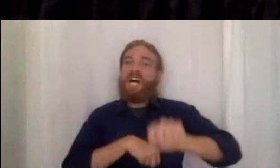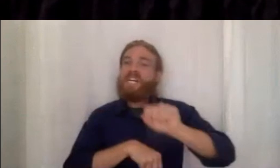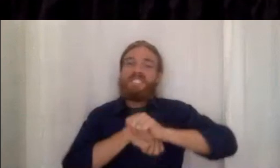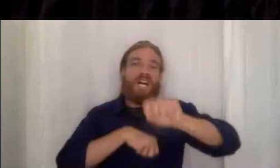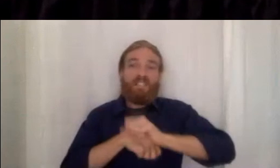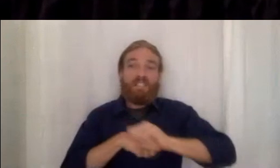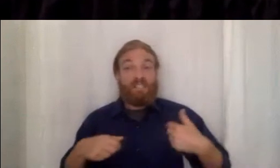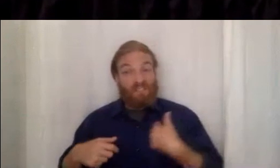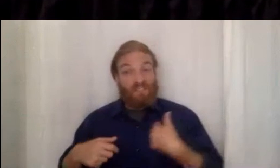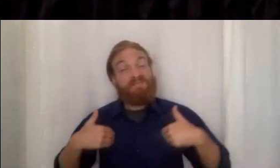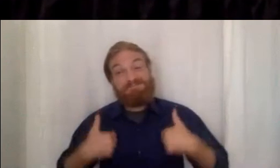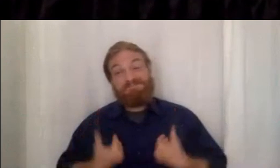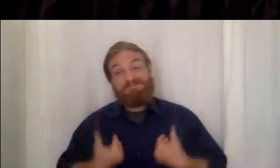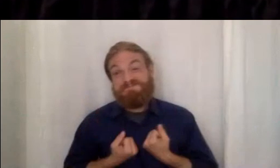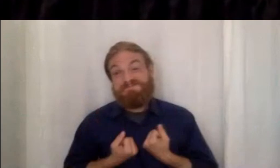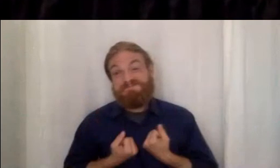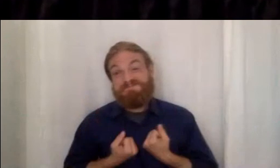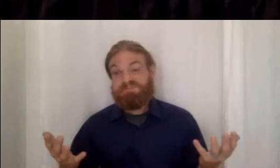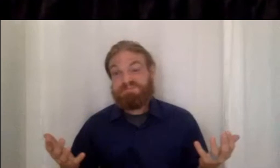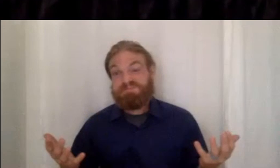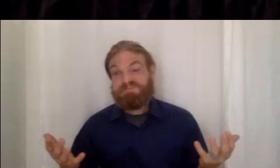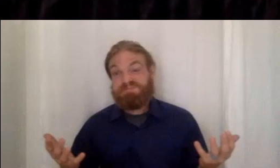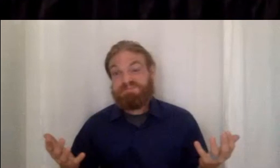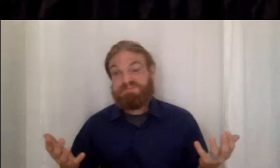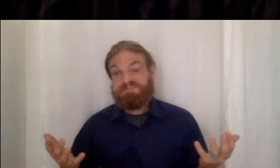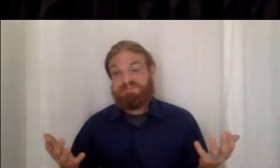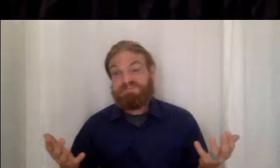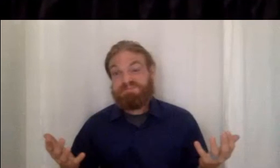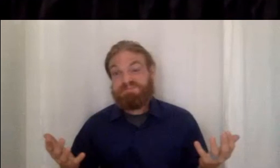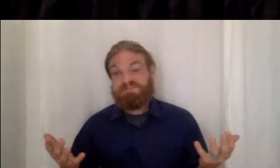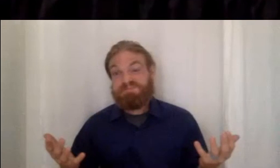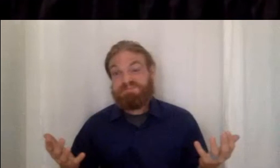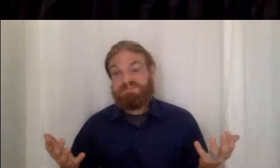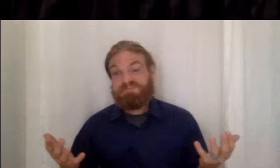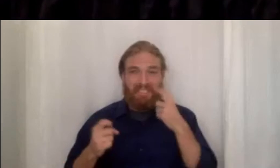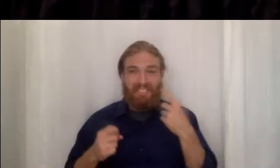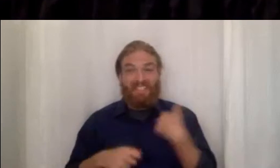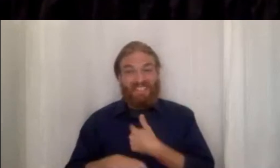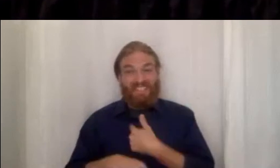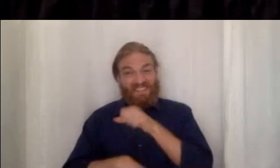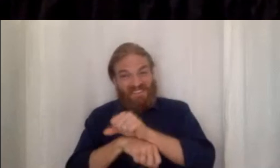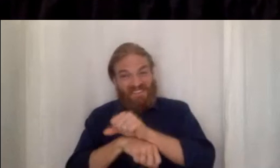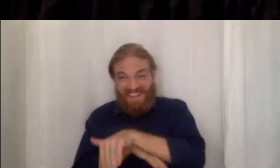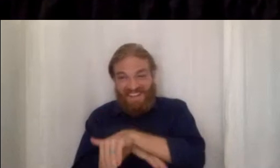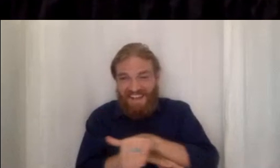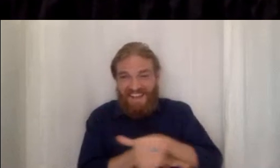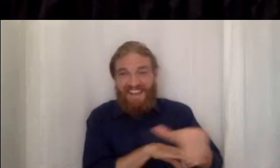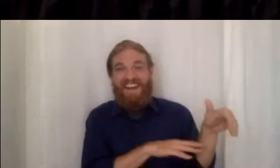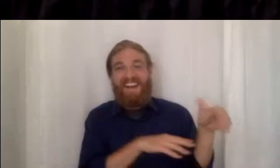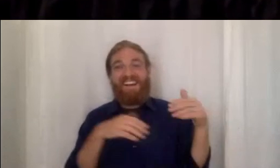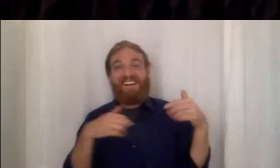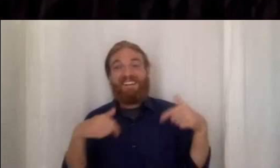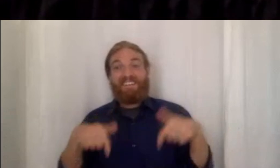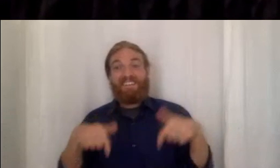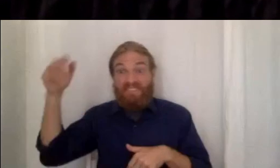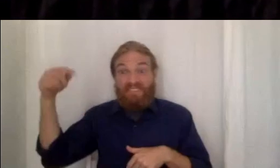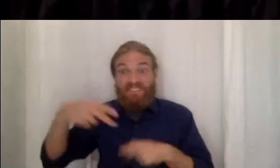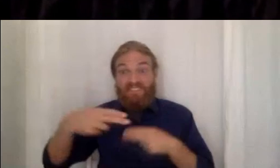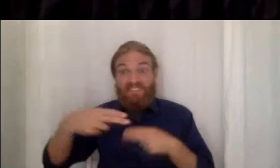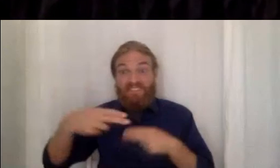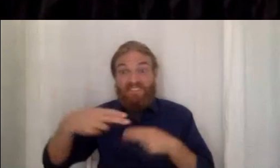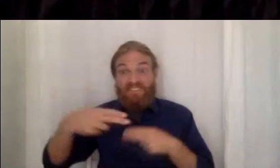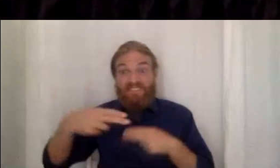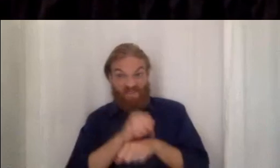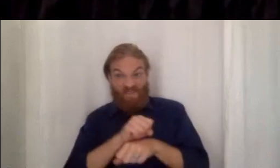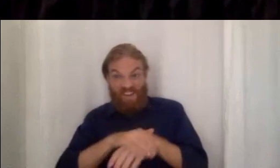We are working in the evenings. This presentation, we worked on in the evening because our time is filled with